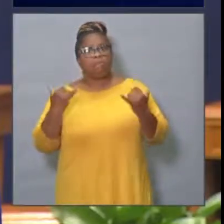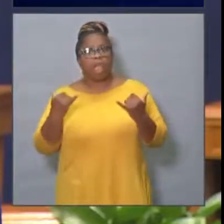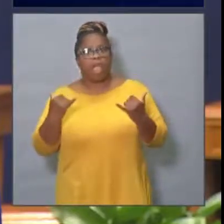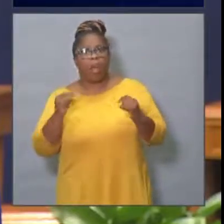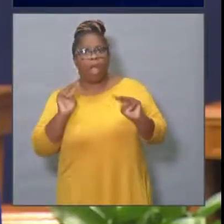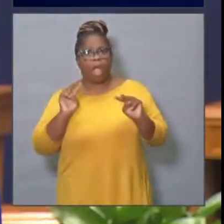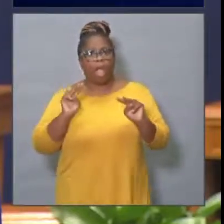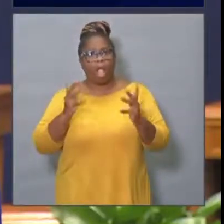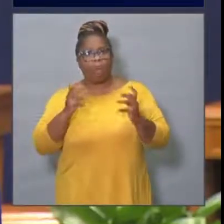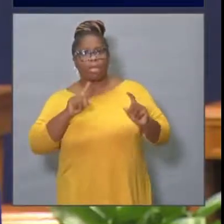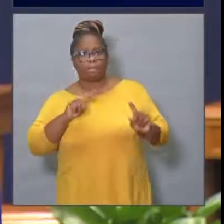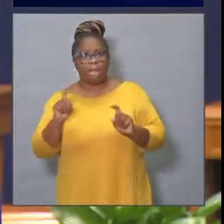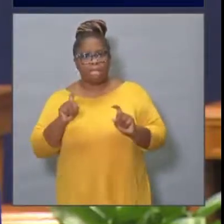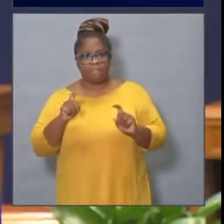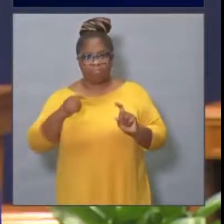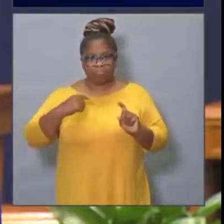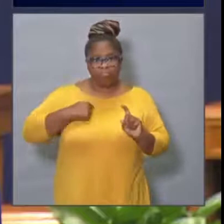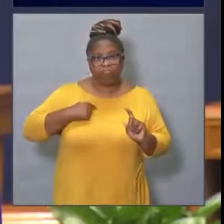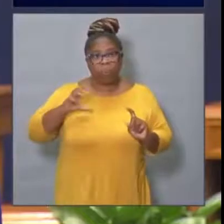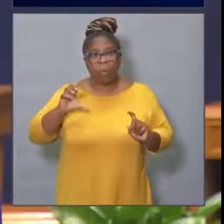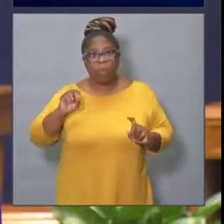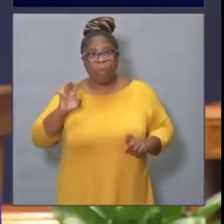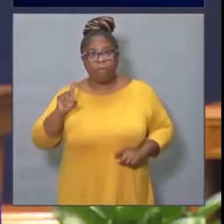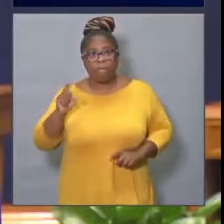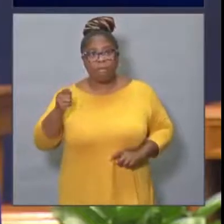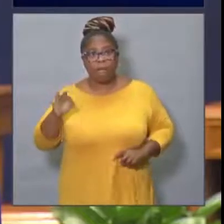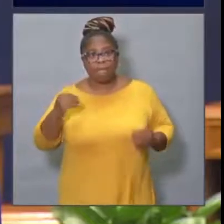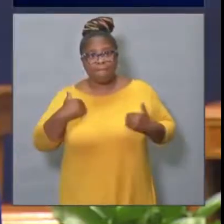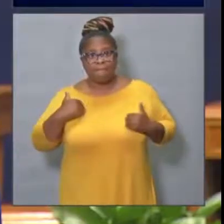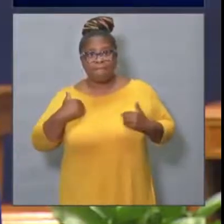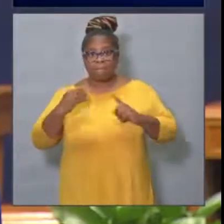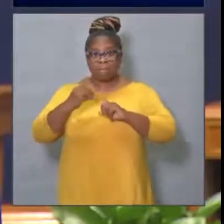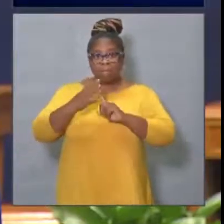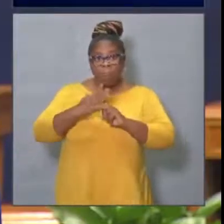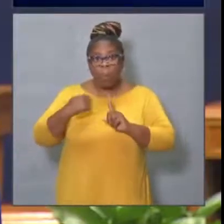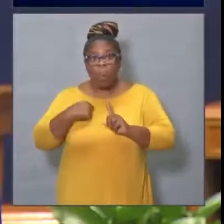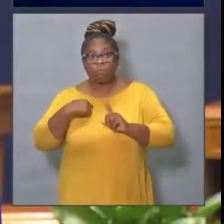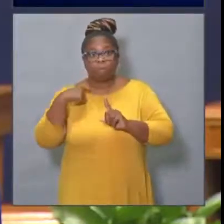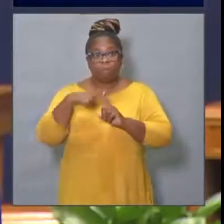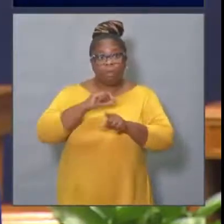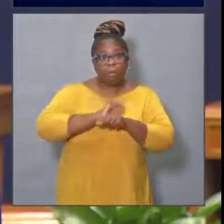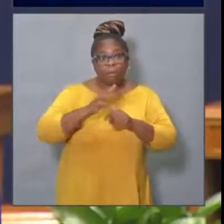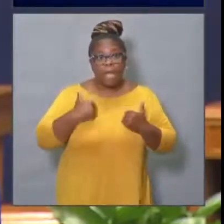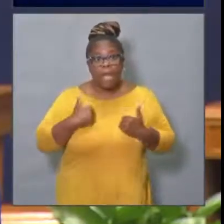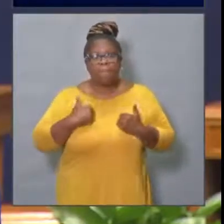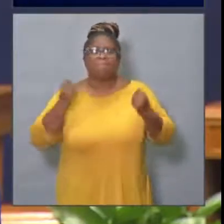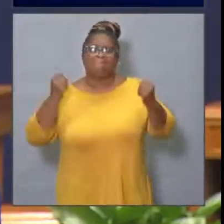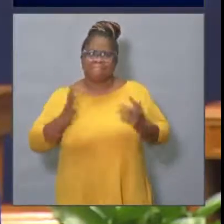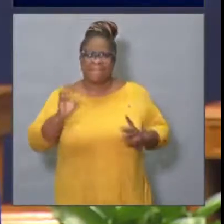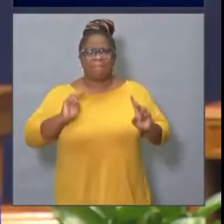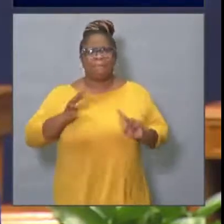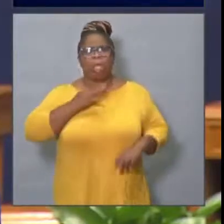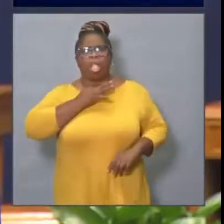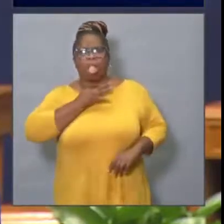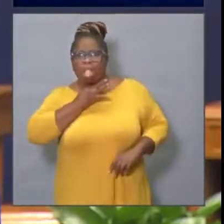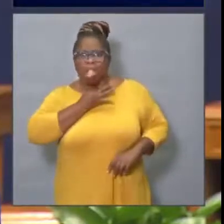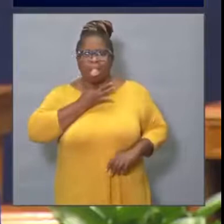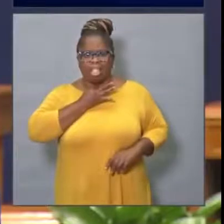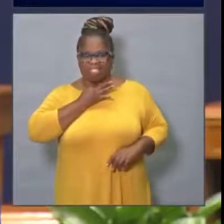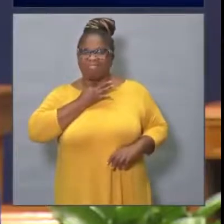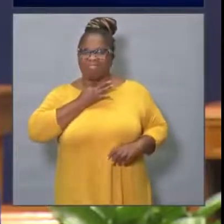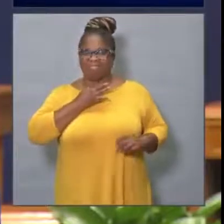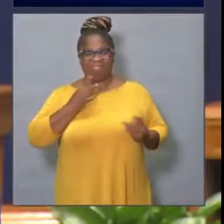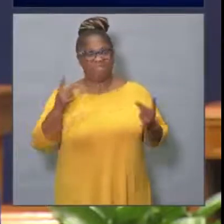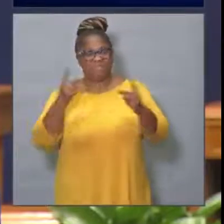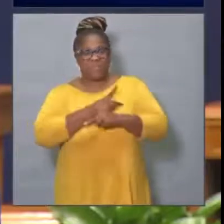tested, to know if they might have COVID, to know if they might have been exposed and are test positive. We think this is the major factor that's driving that